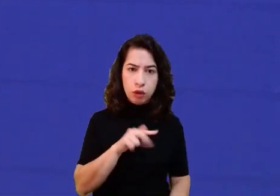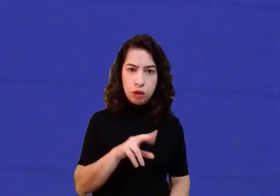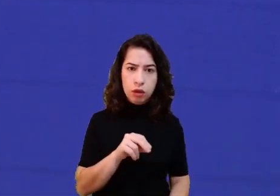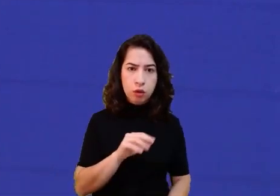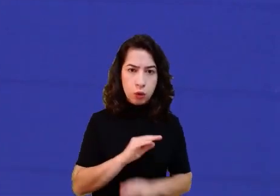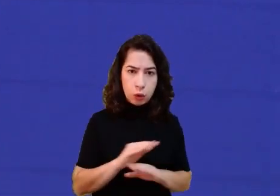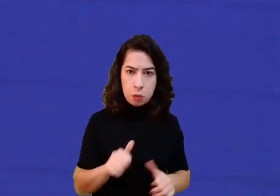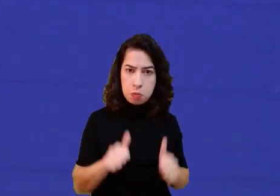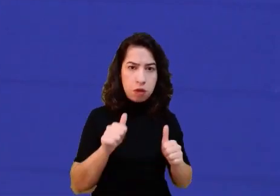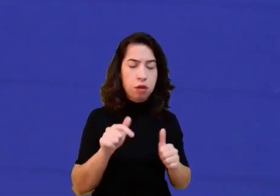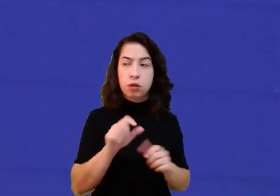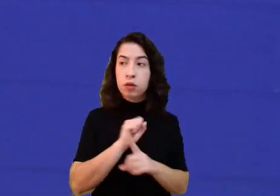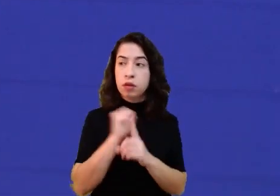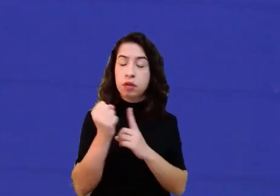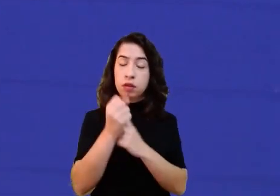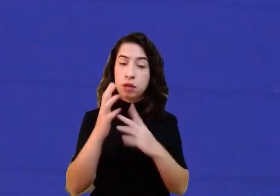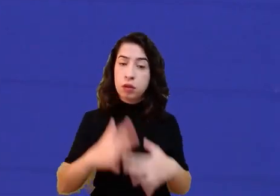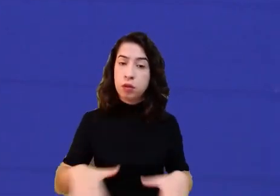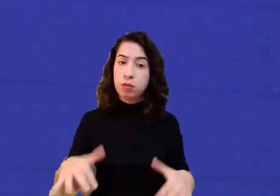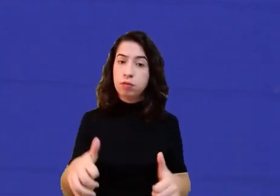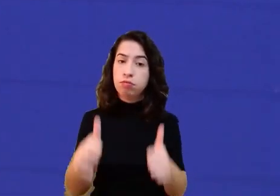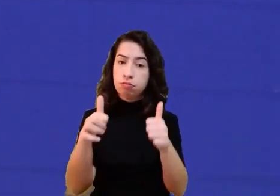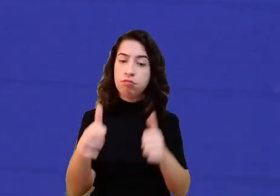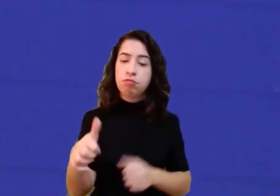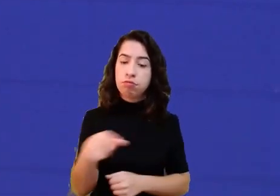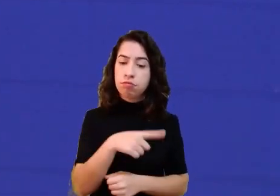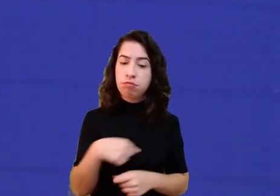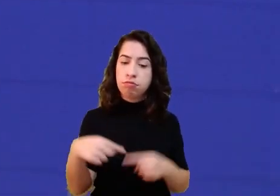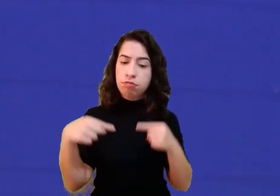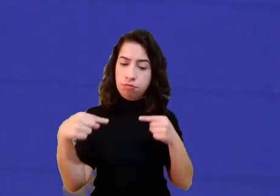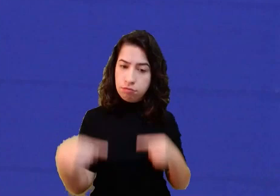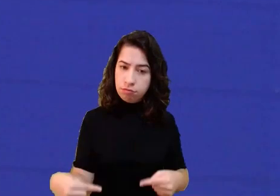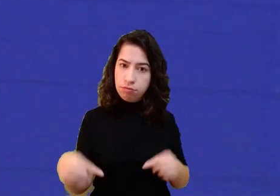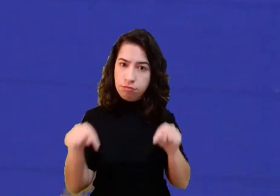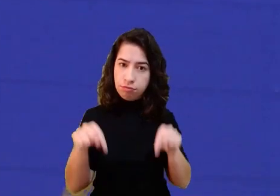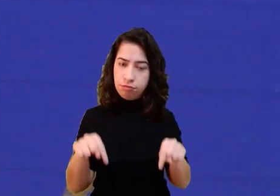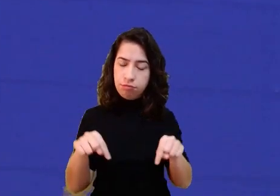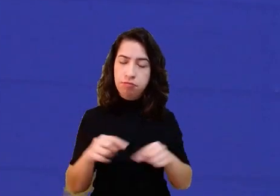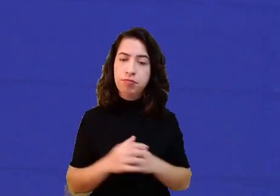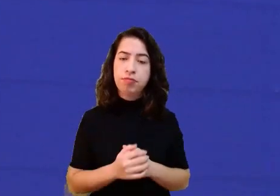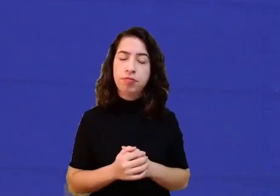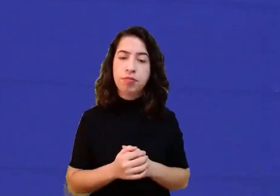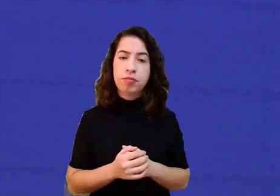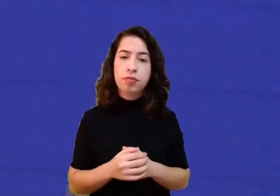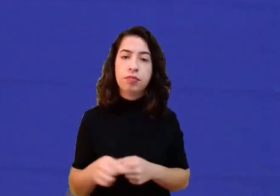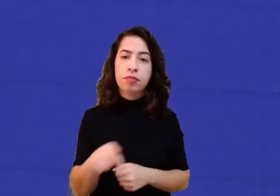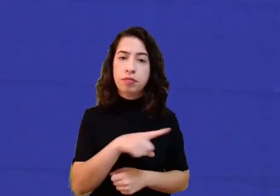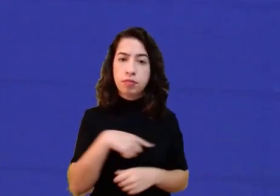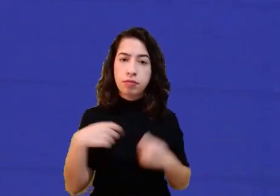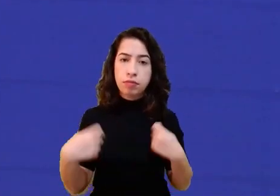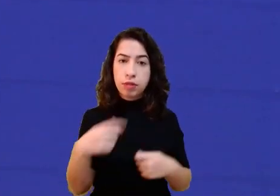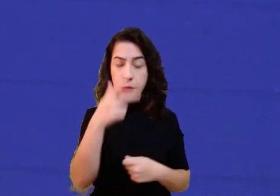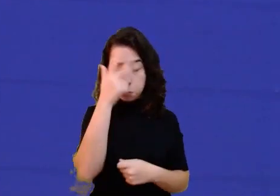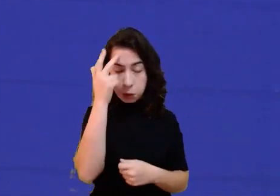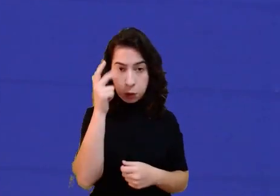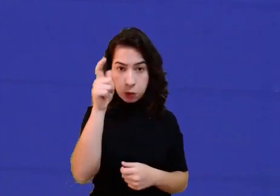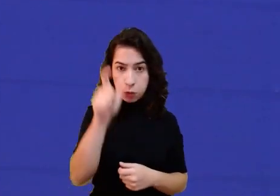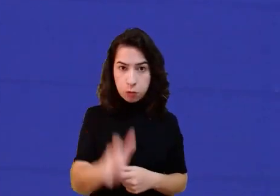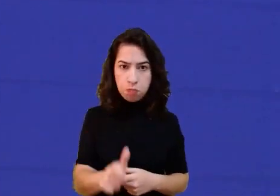but for the whole society. This is the challenge we are ready to do in this